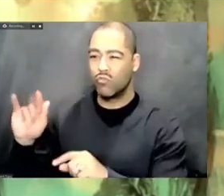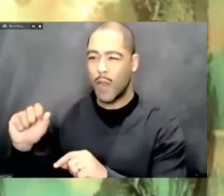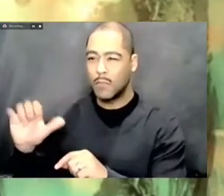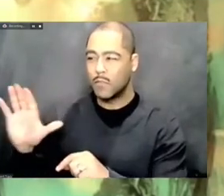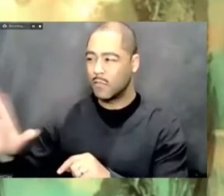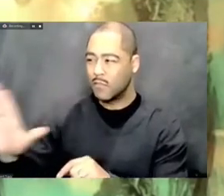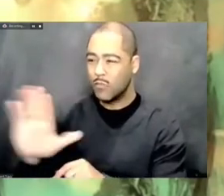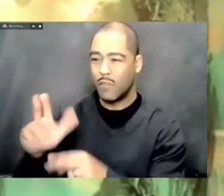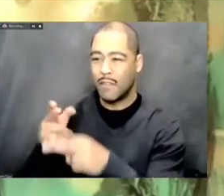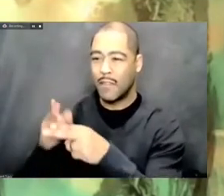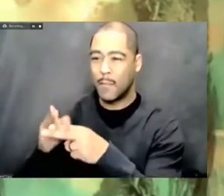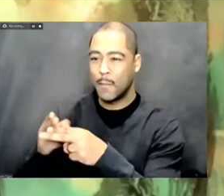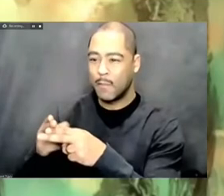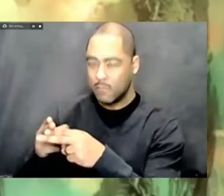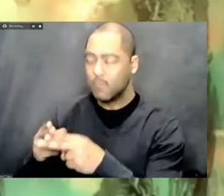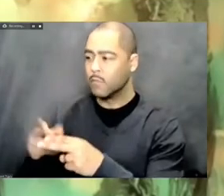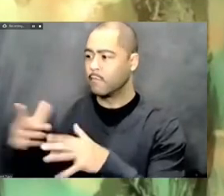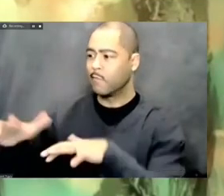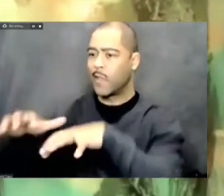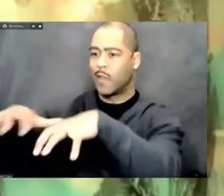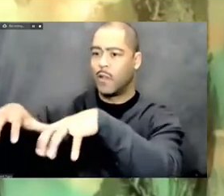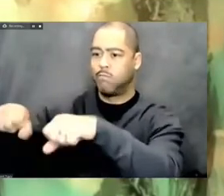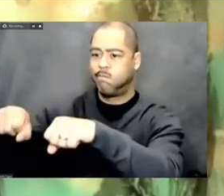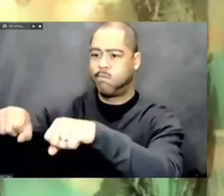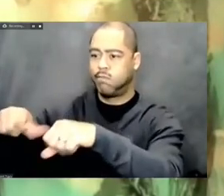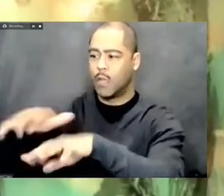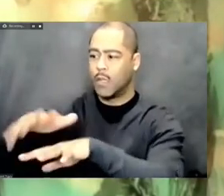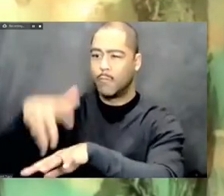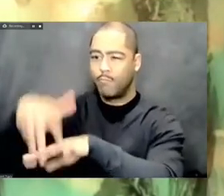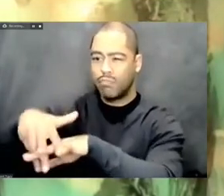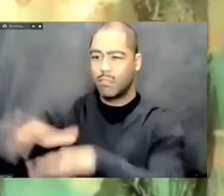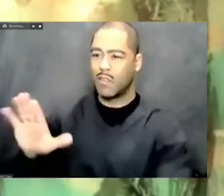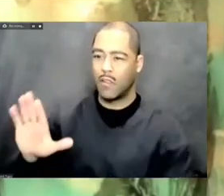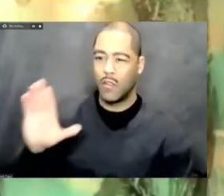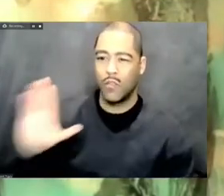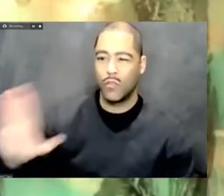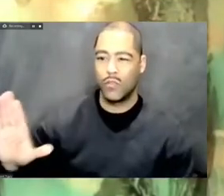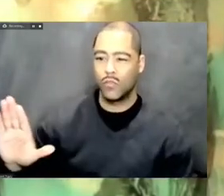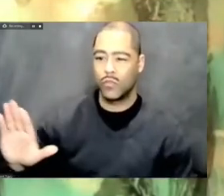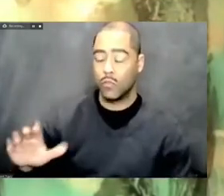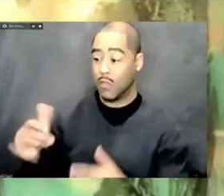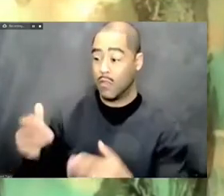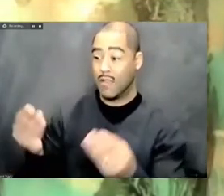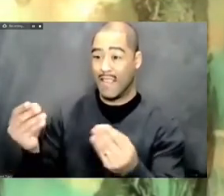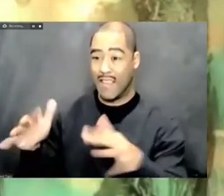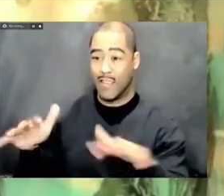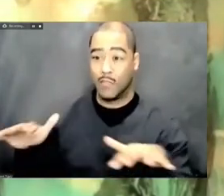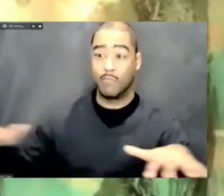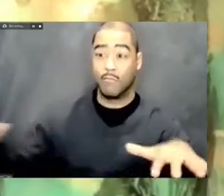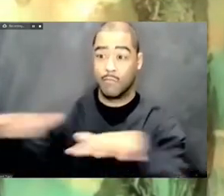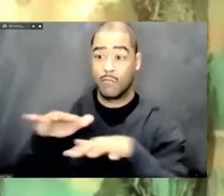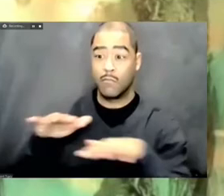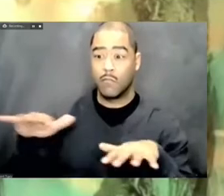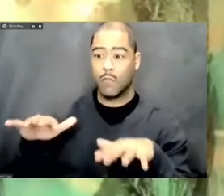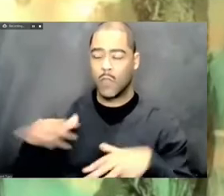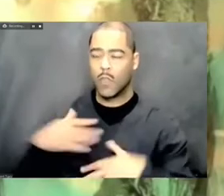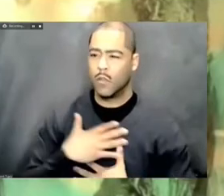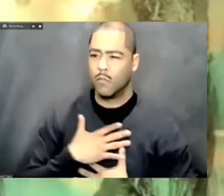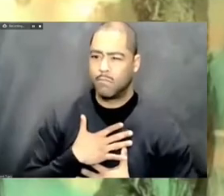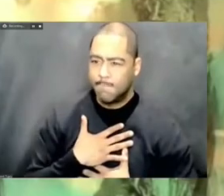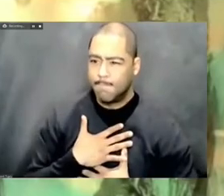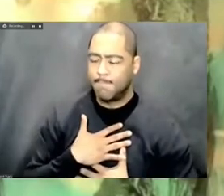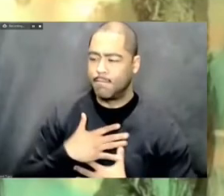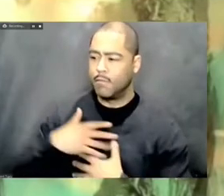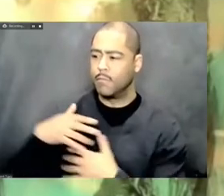These lands truly hold great historical, spiritual, and personal significance to